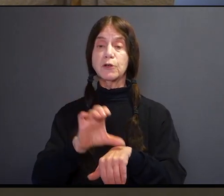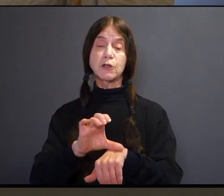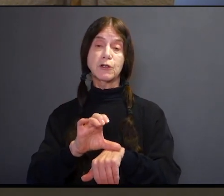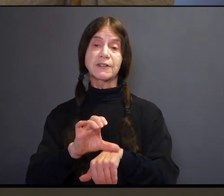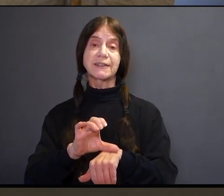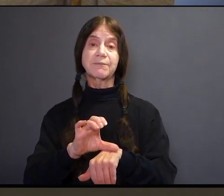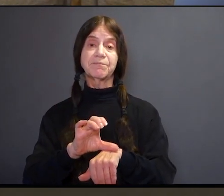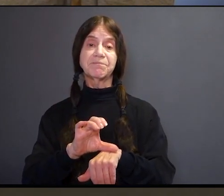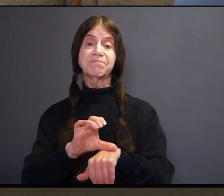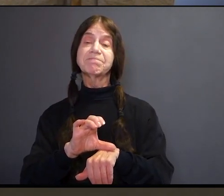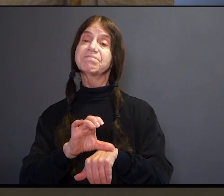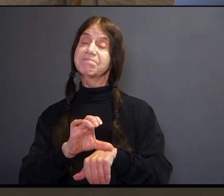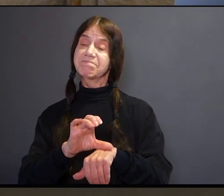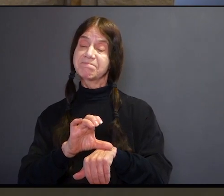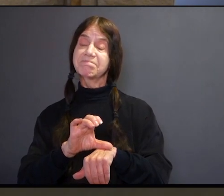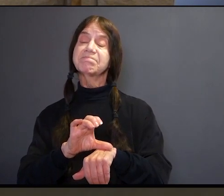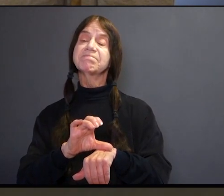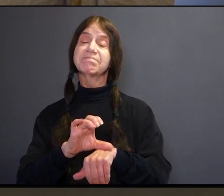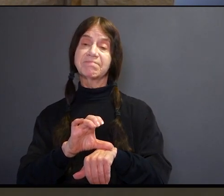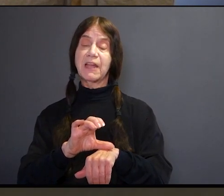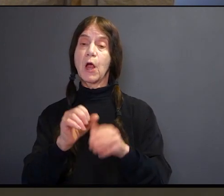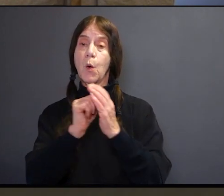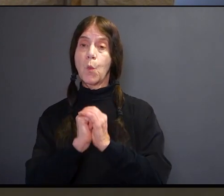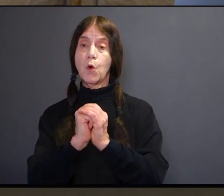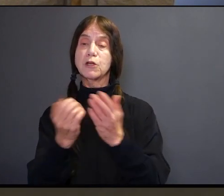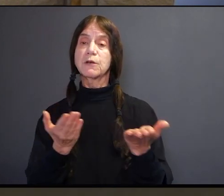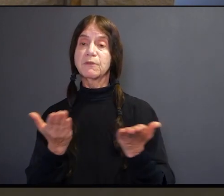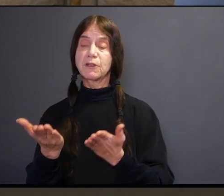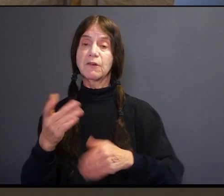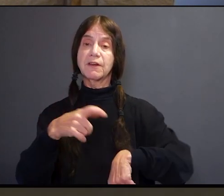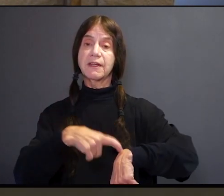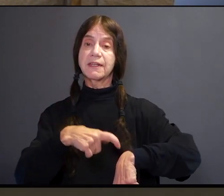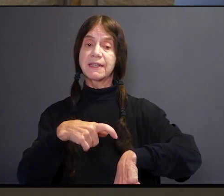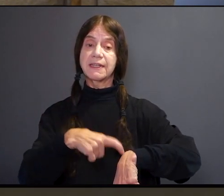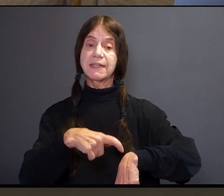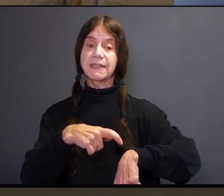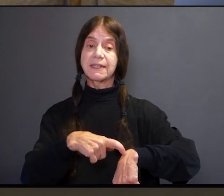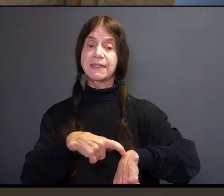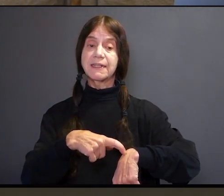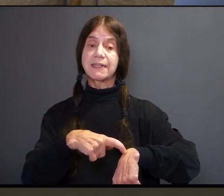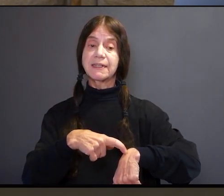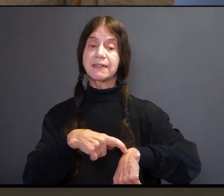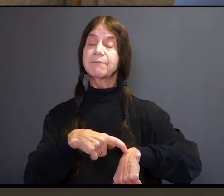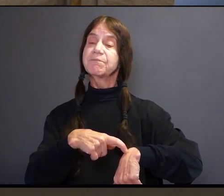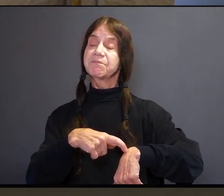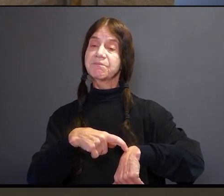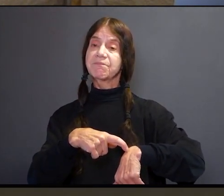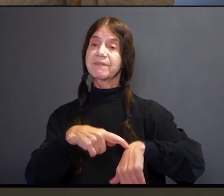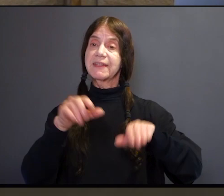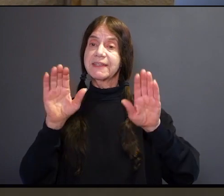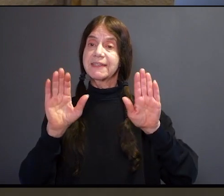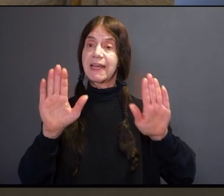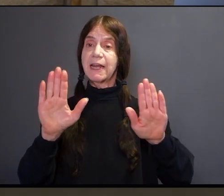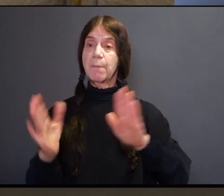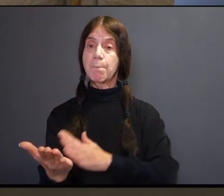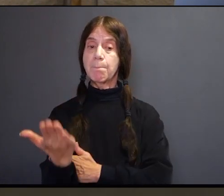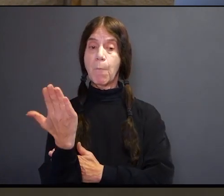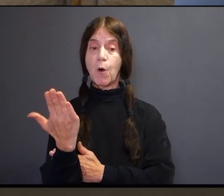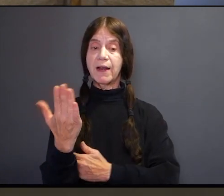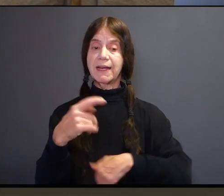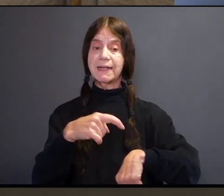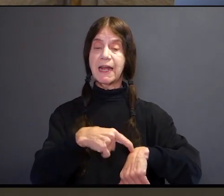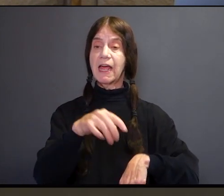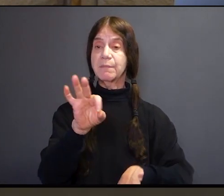If you are in the Grand Island, Nebraska area, please join us at Grace Lutheran Church on Sunday